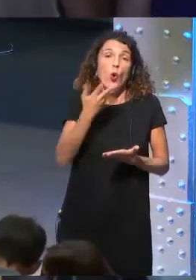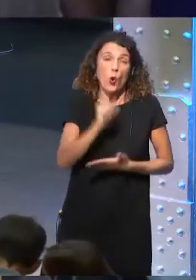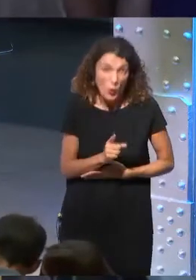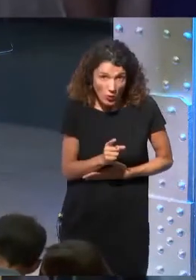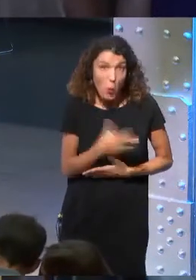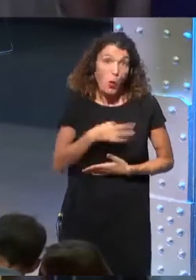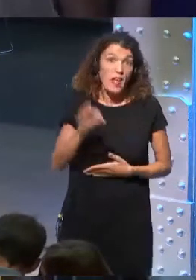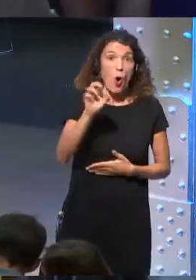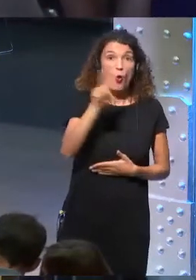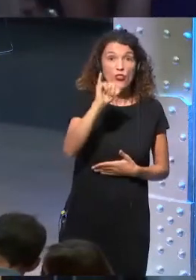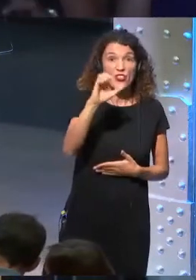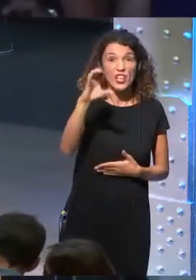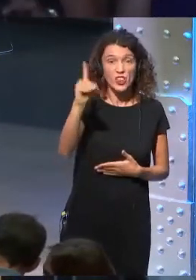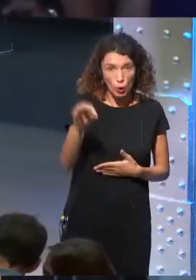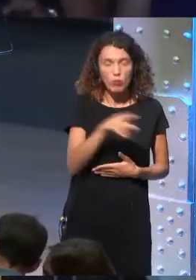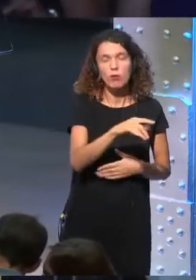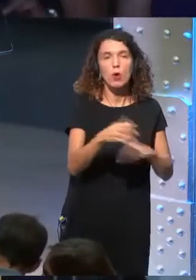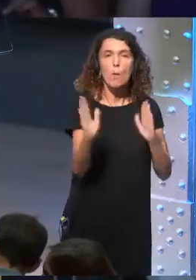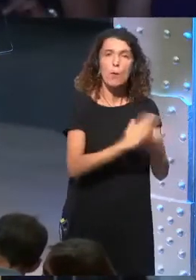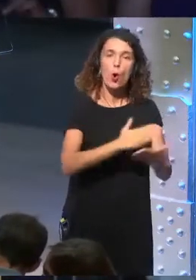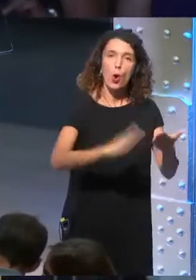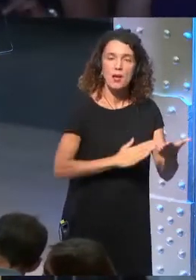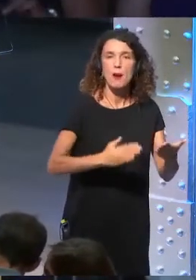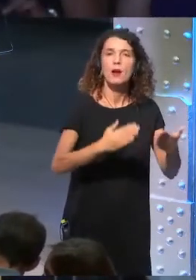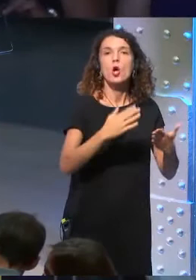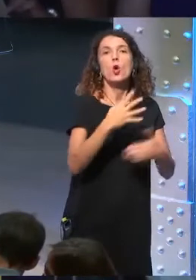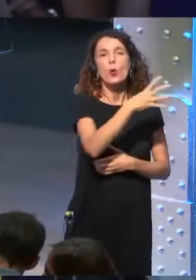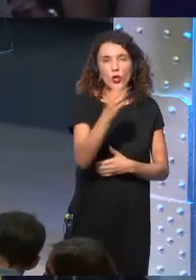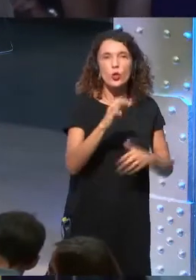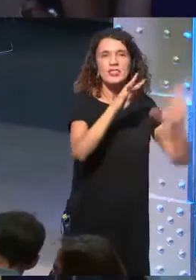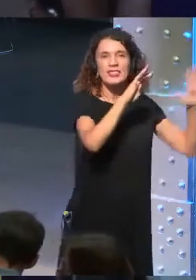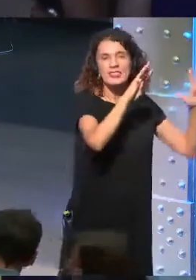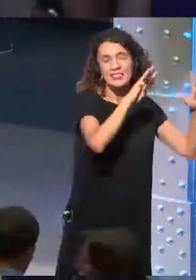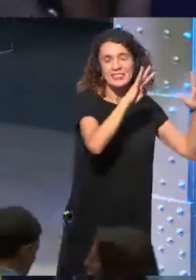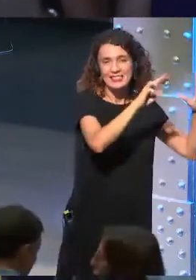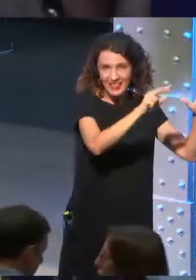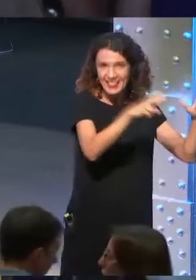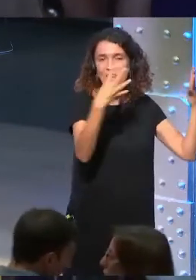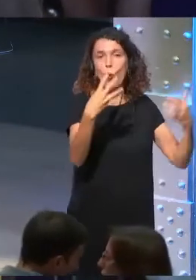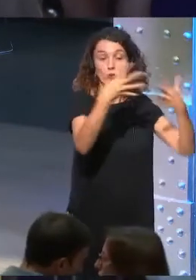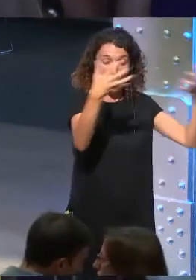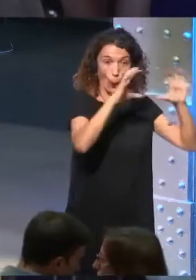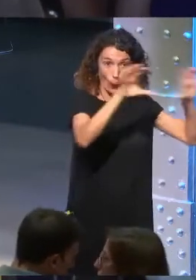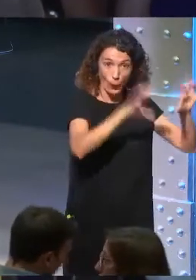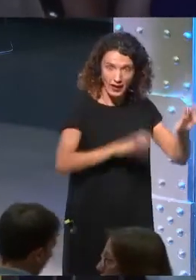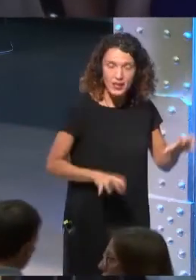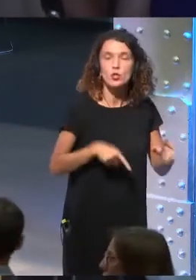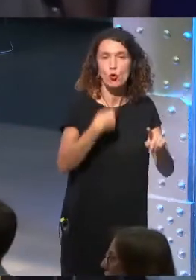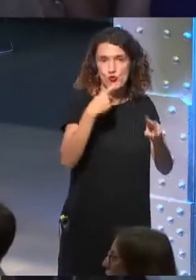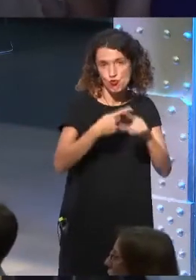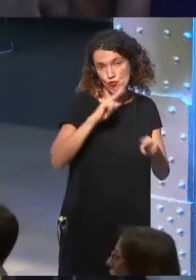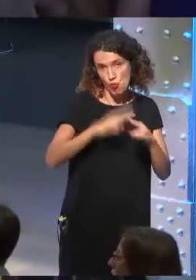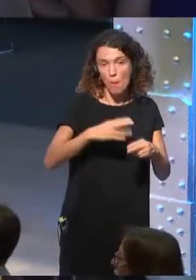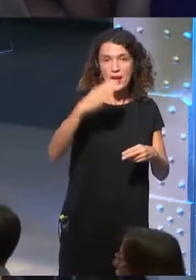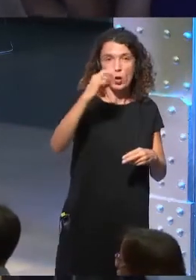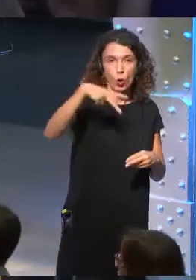author, some people think that was a video, wrote a poem of 474 verse